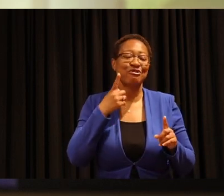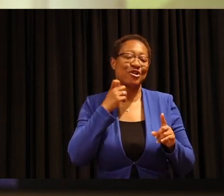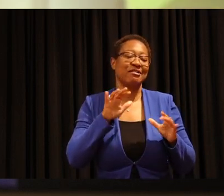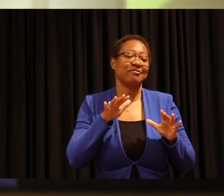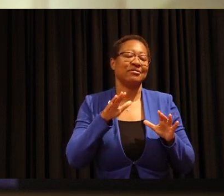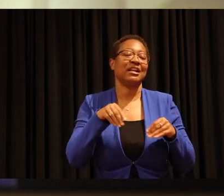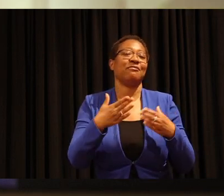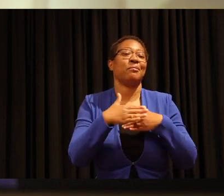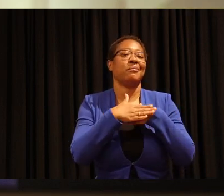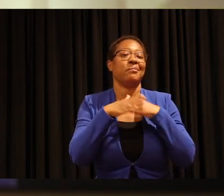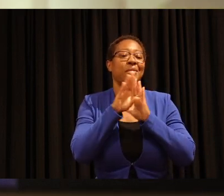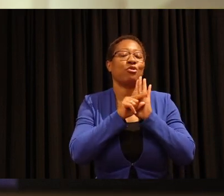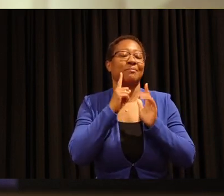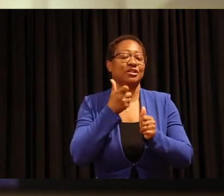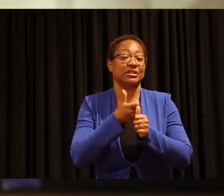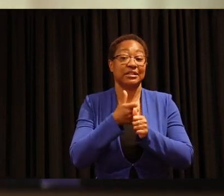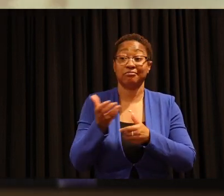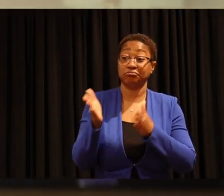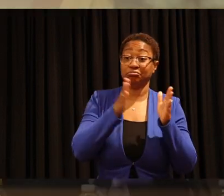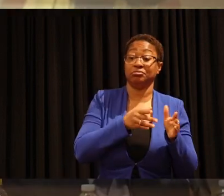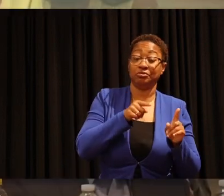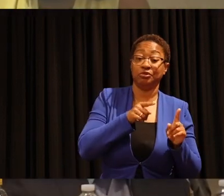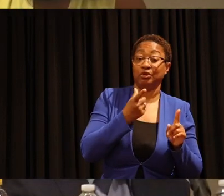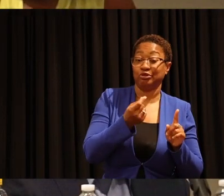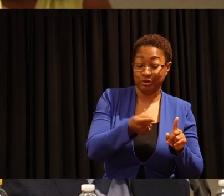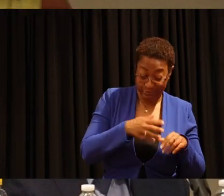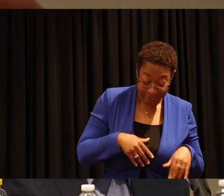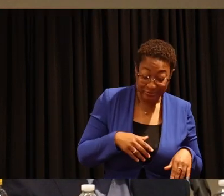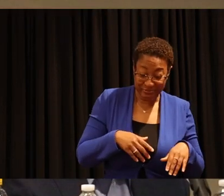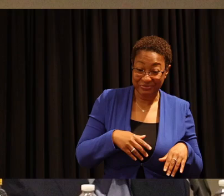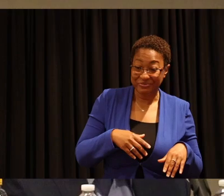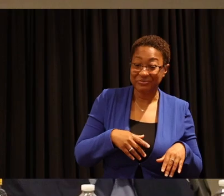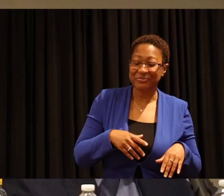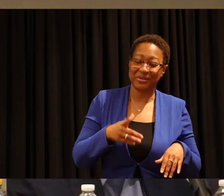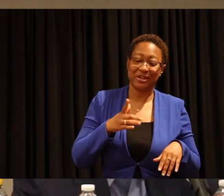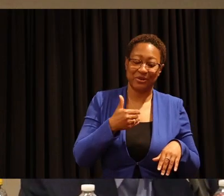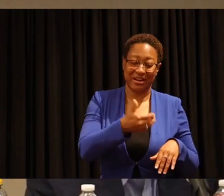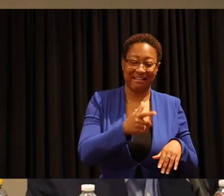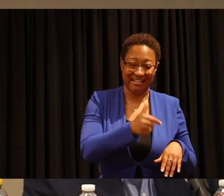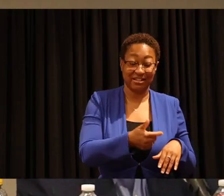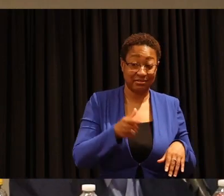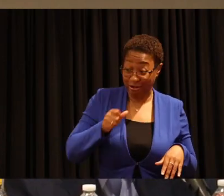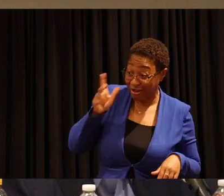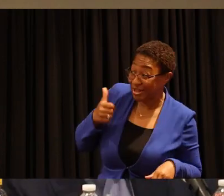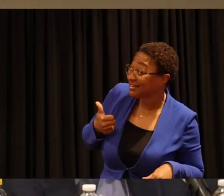that. And if you would give a little information as well on you and what you do. All right. And you'll be next. Okay, thanks. Can you